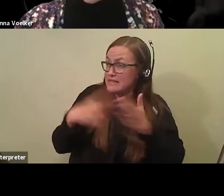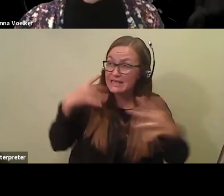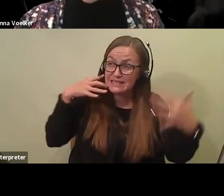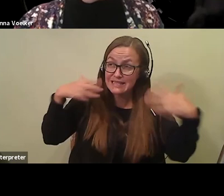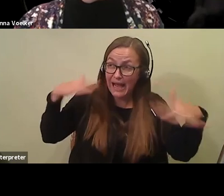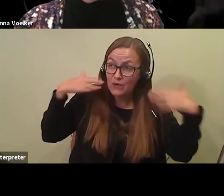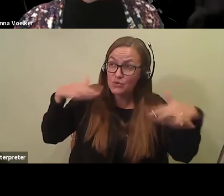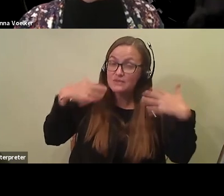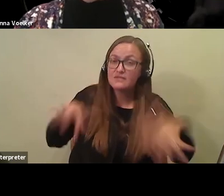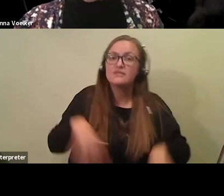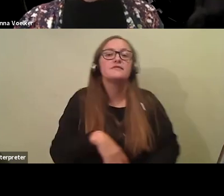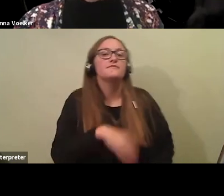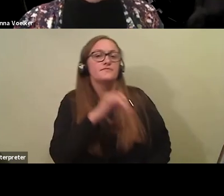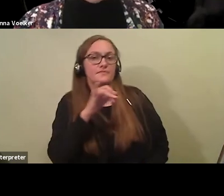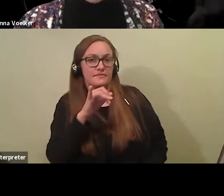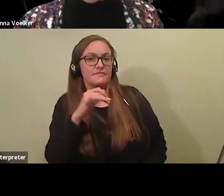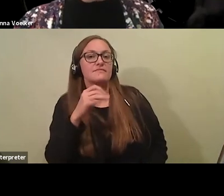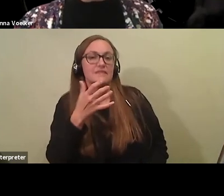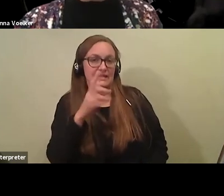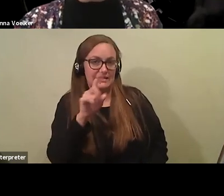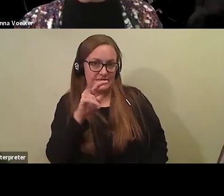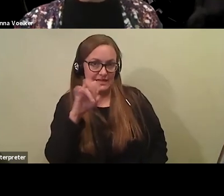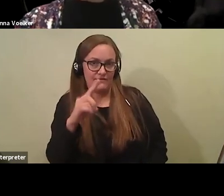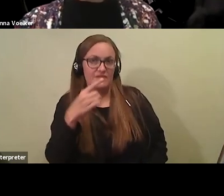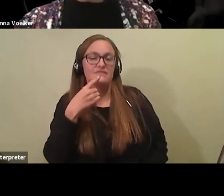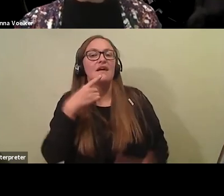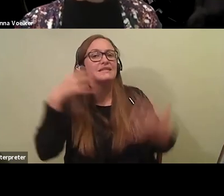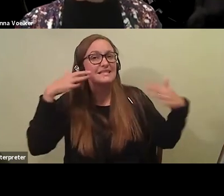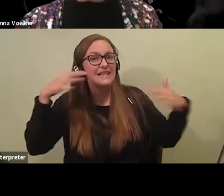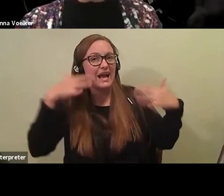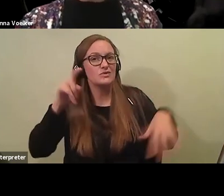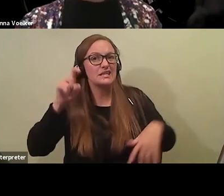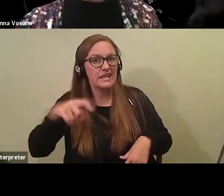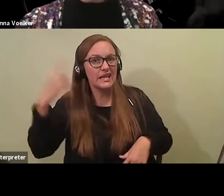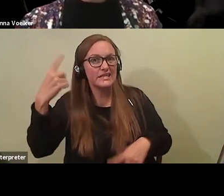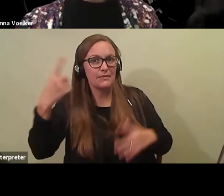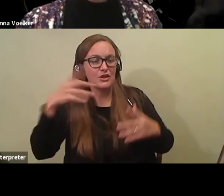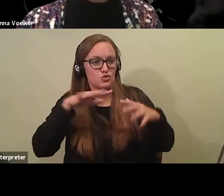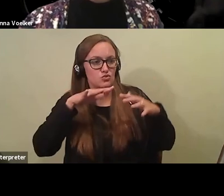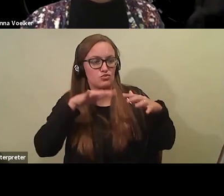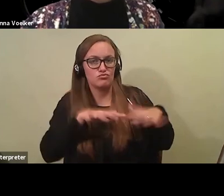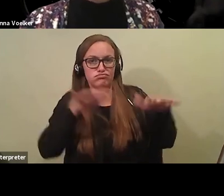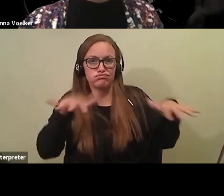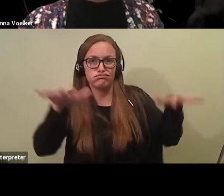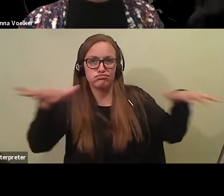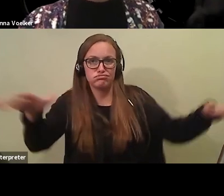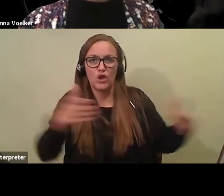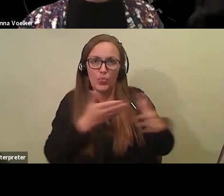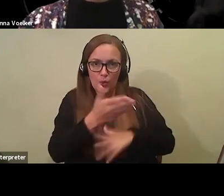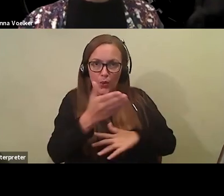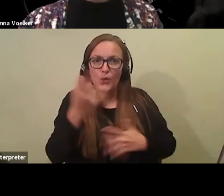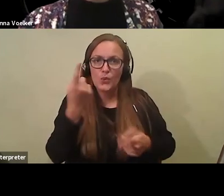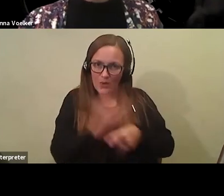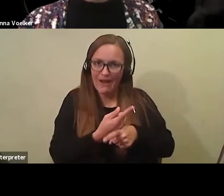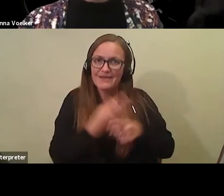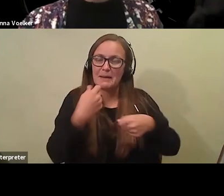So sound, of course, needs a medium to travel through, because you need something to essentially, you need some atoms, some molecules to